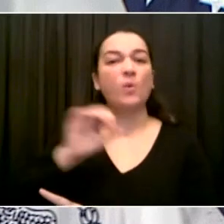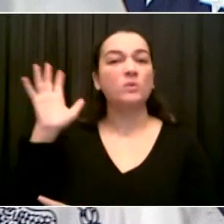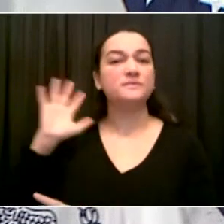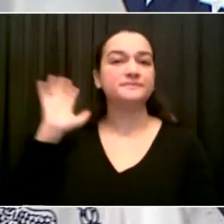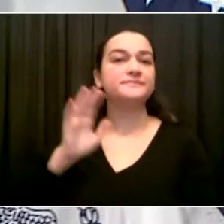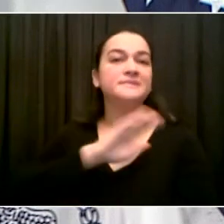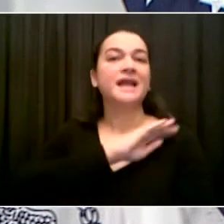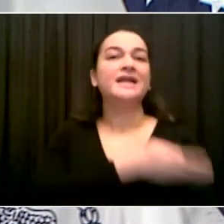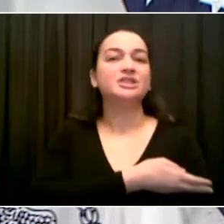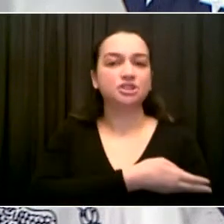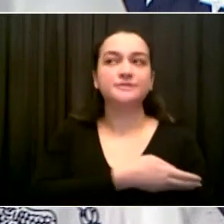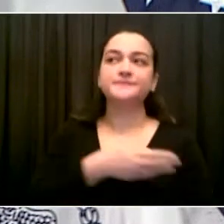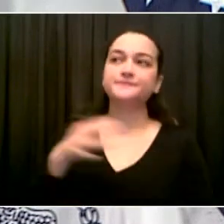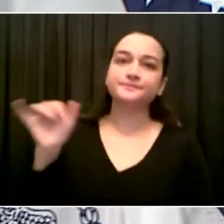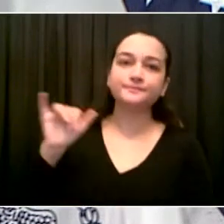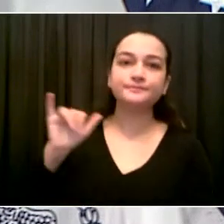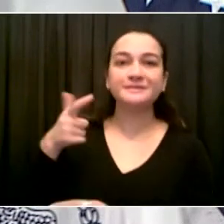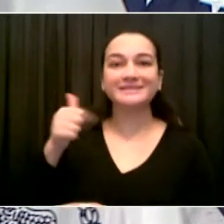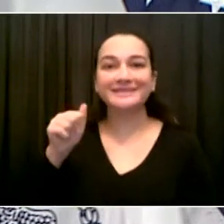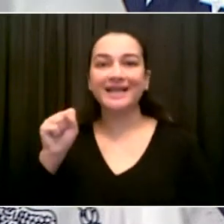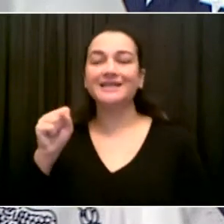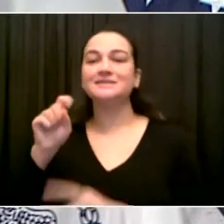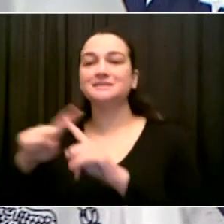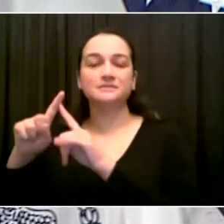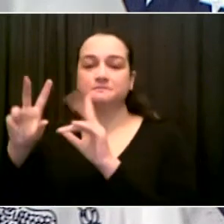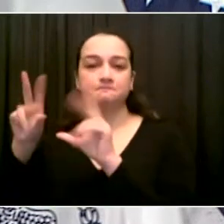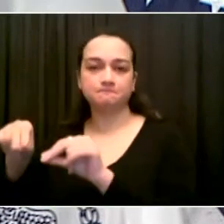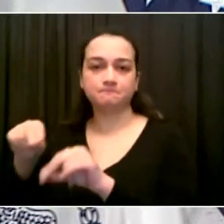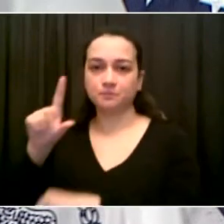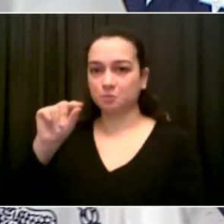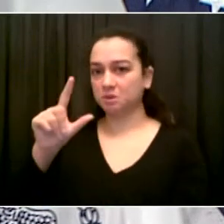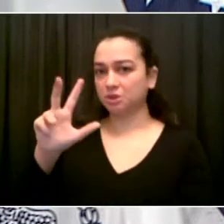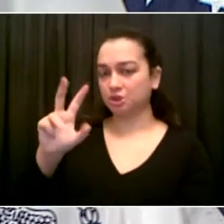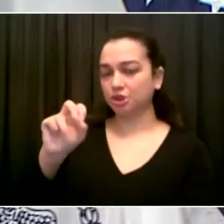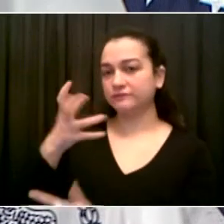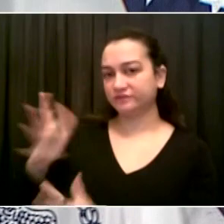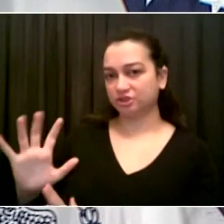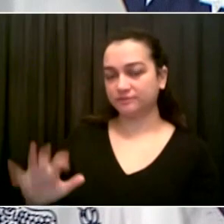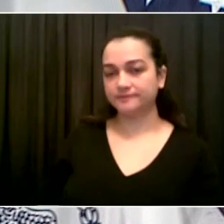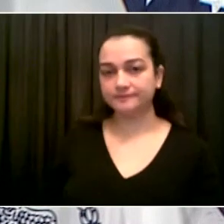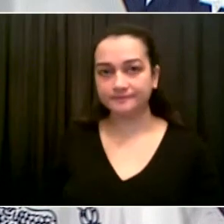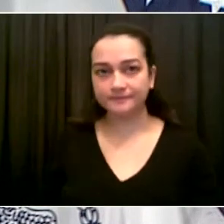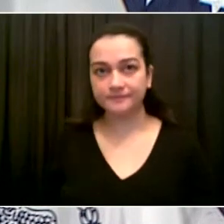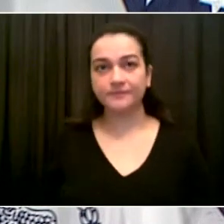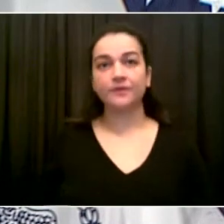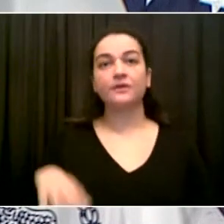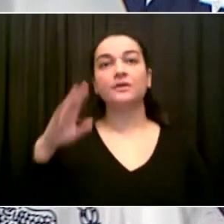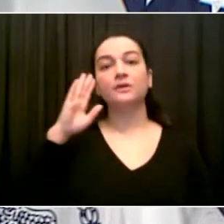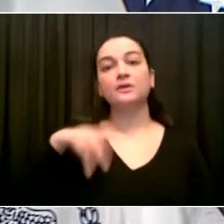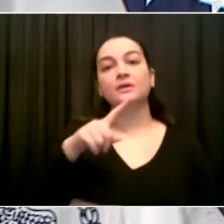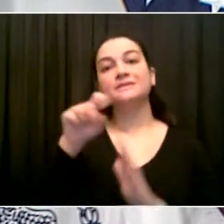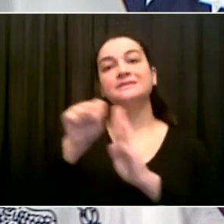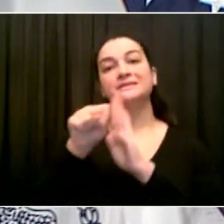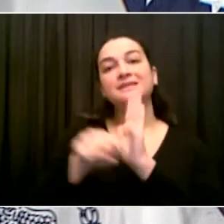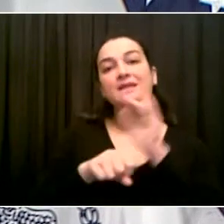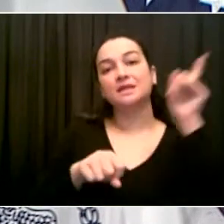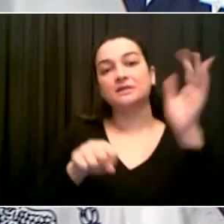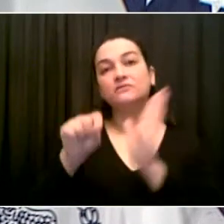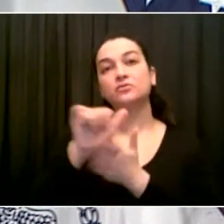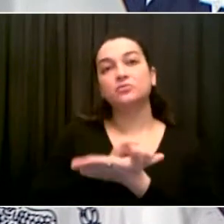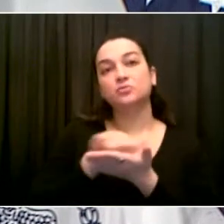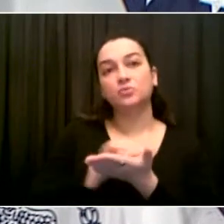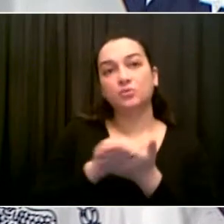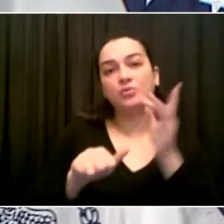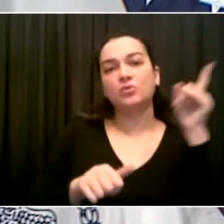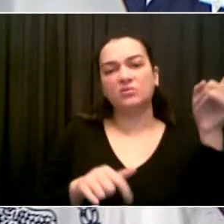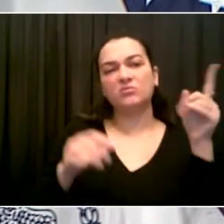but what I can tell you is any tool we have that we can use to stop them, we will, because they are part of the past, and what we need to do